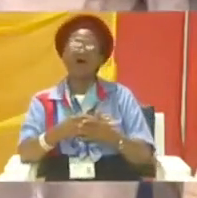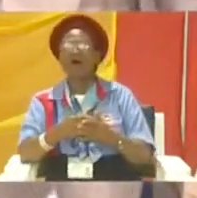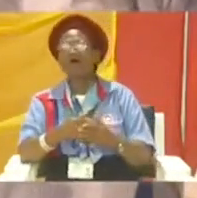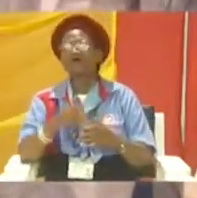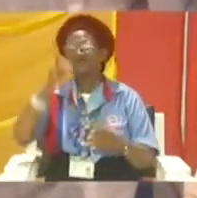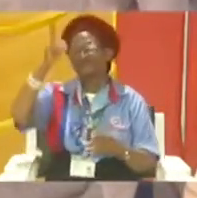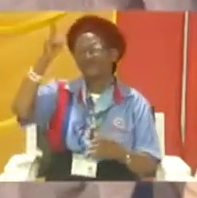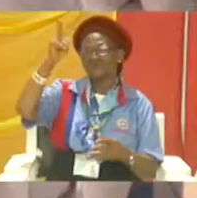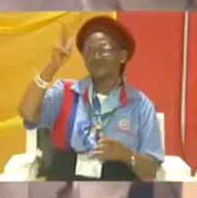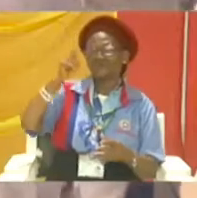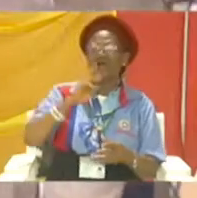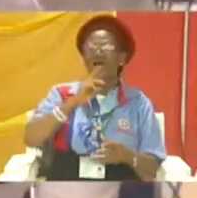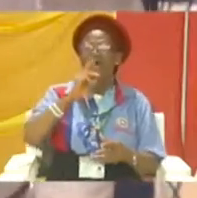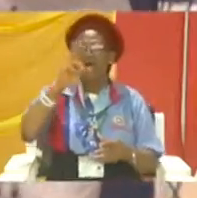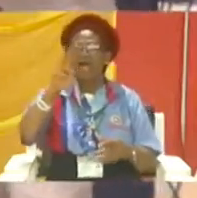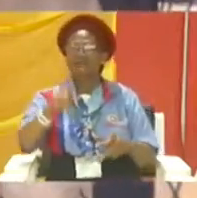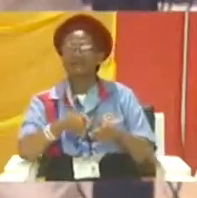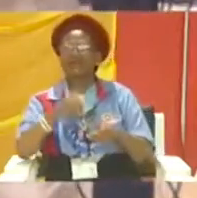nareke,